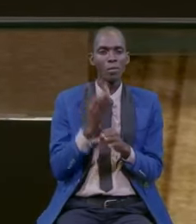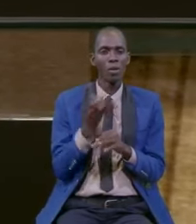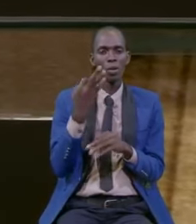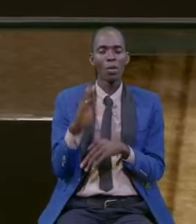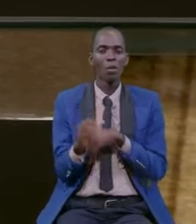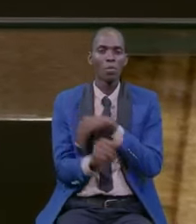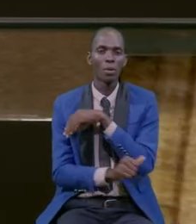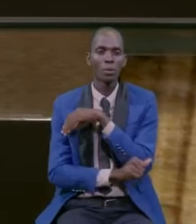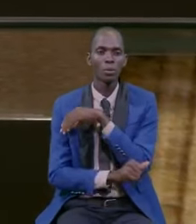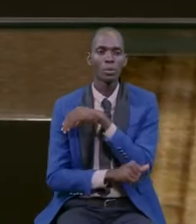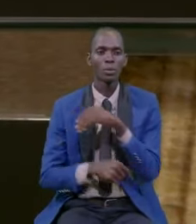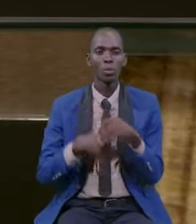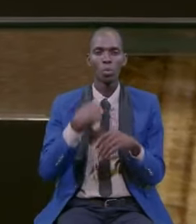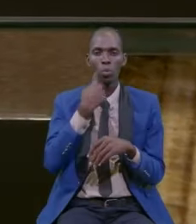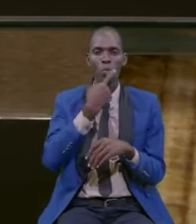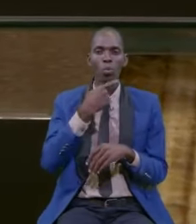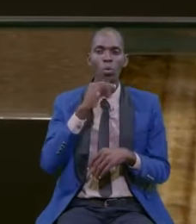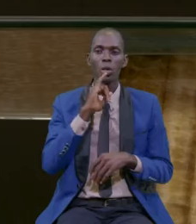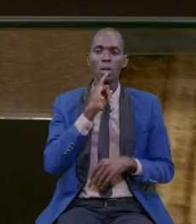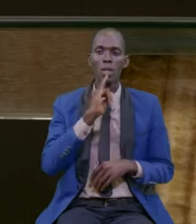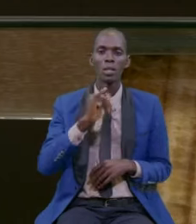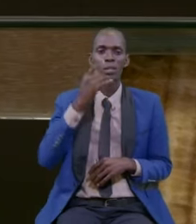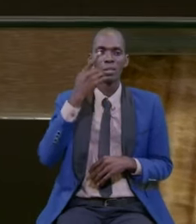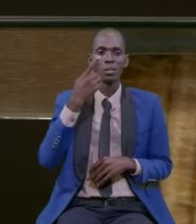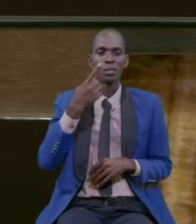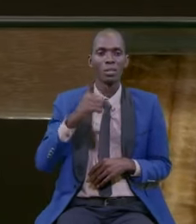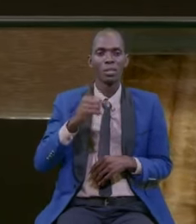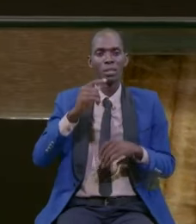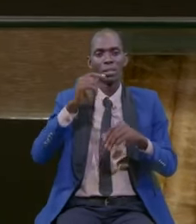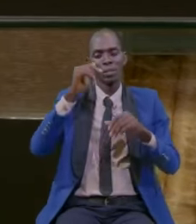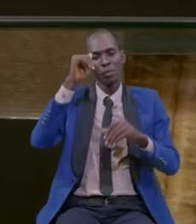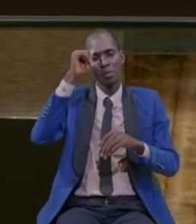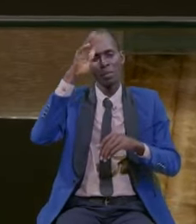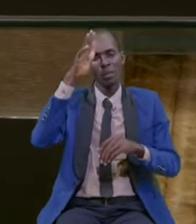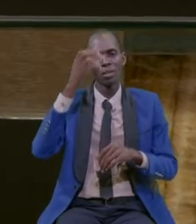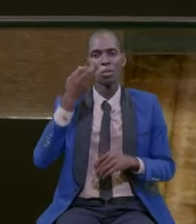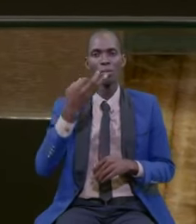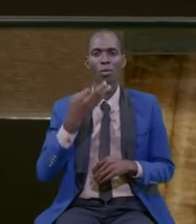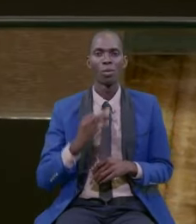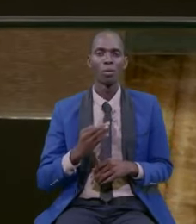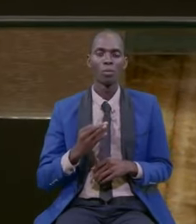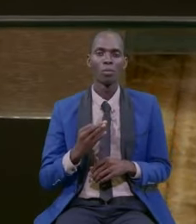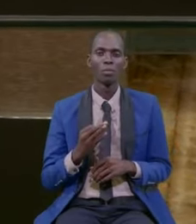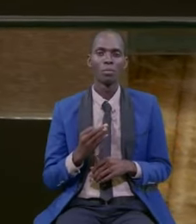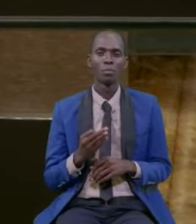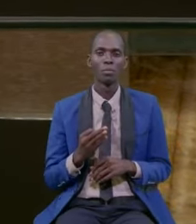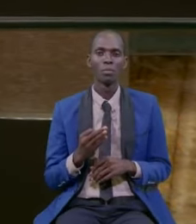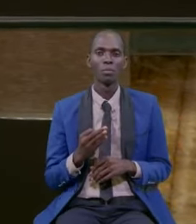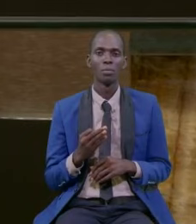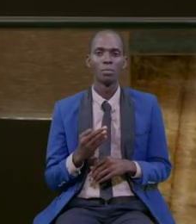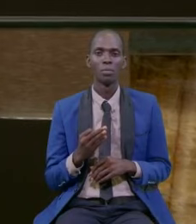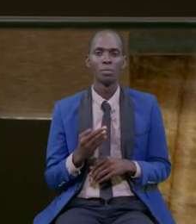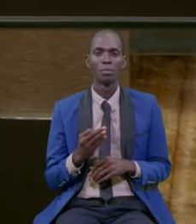Abraham who is the faith or who who